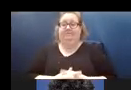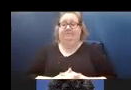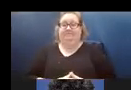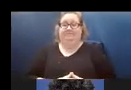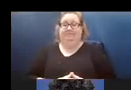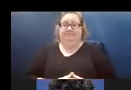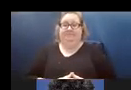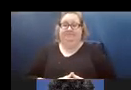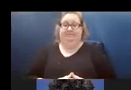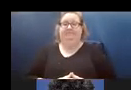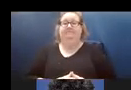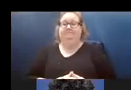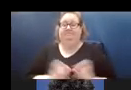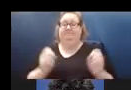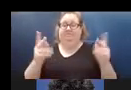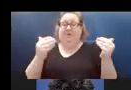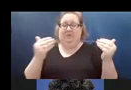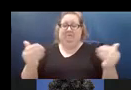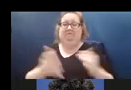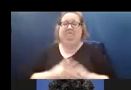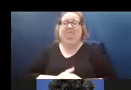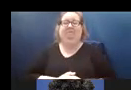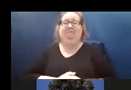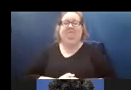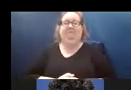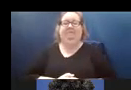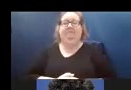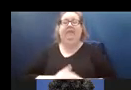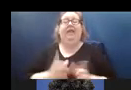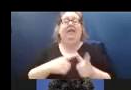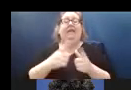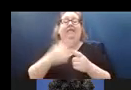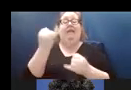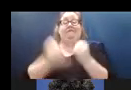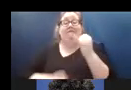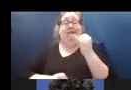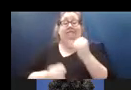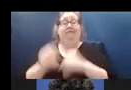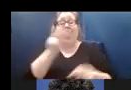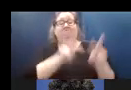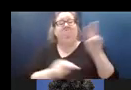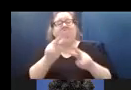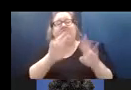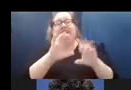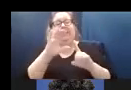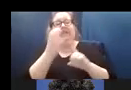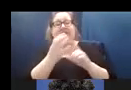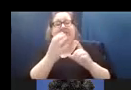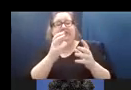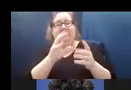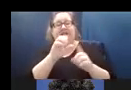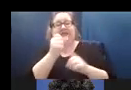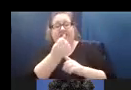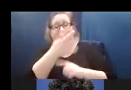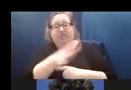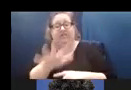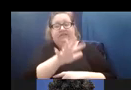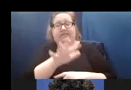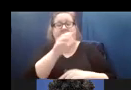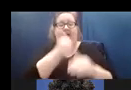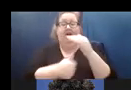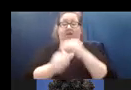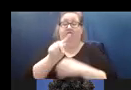All right, we're all set. Thank you. And then finally, we look at conditions just under